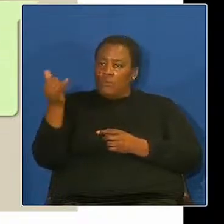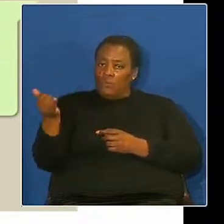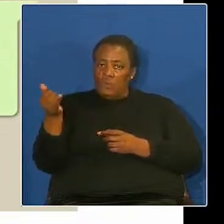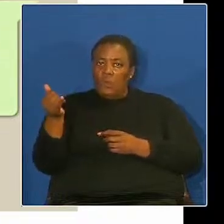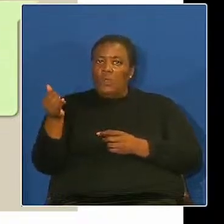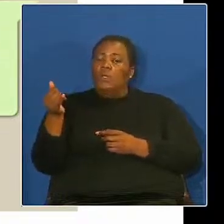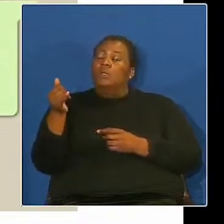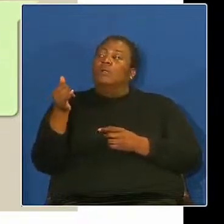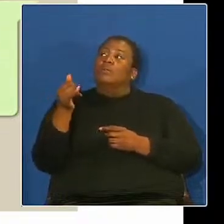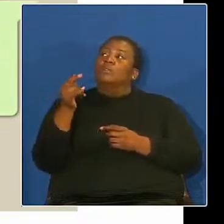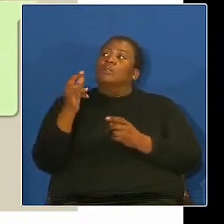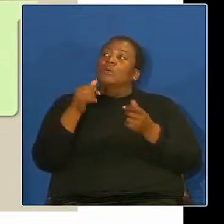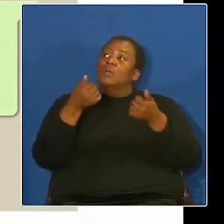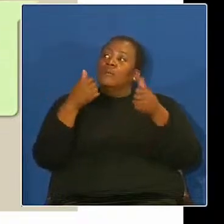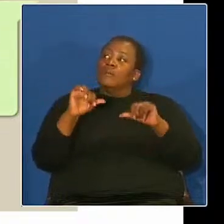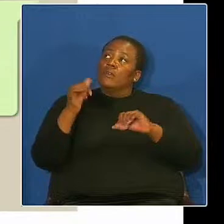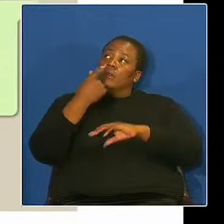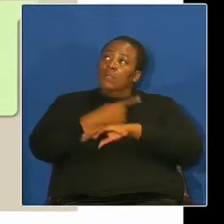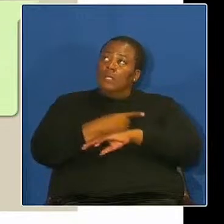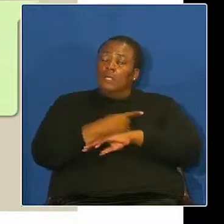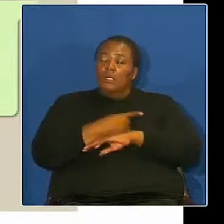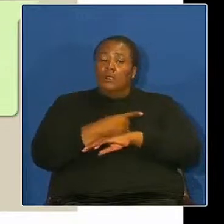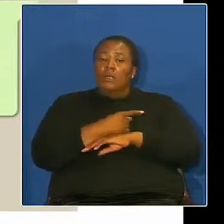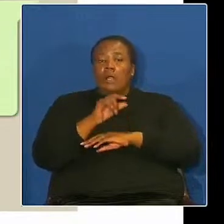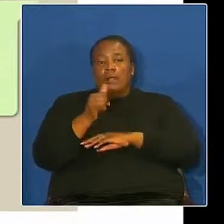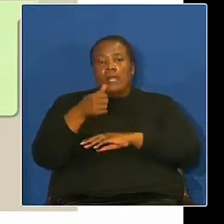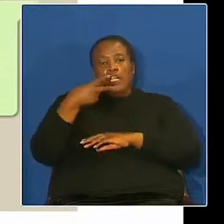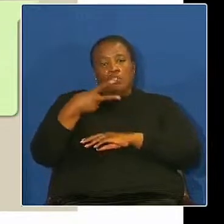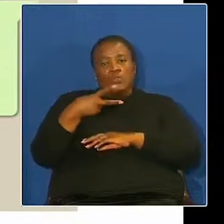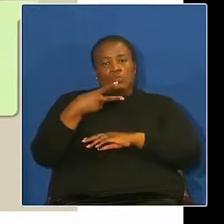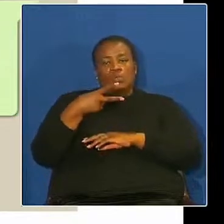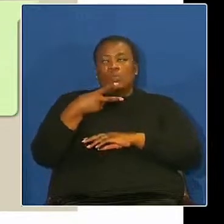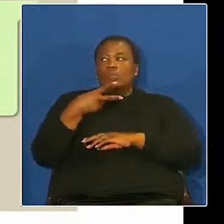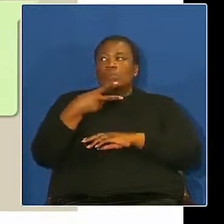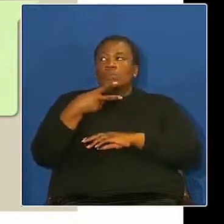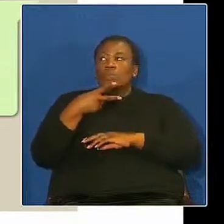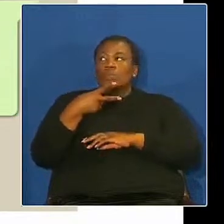15:58, and then the following day, another two calls, then